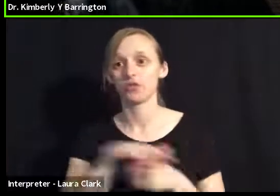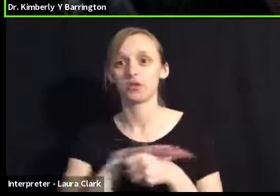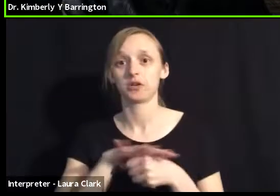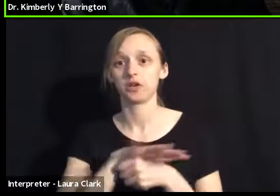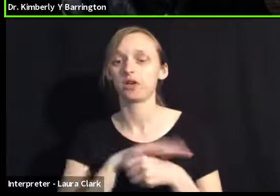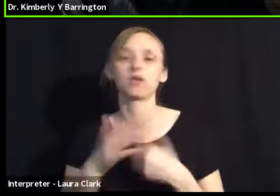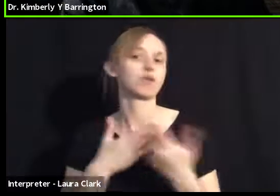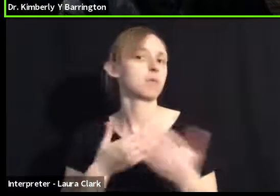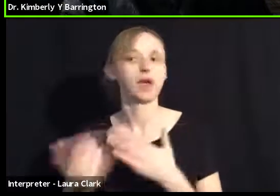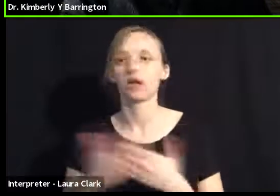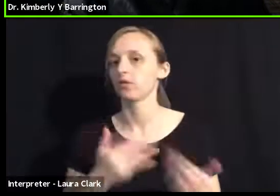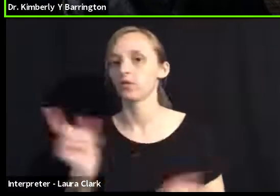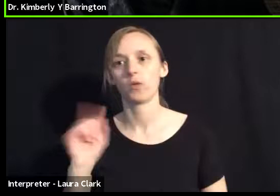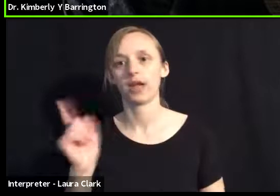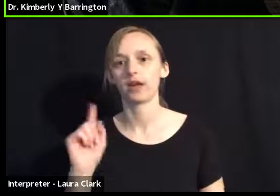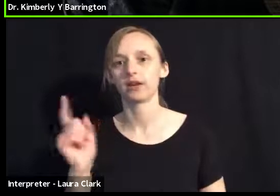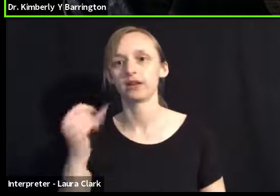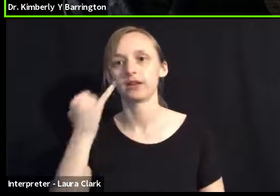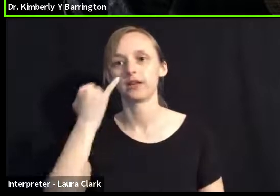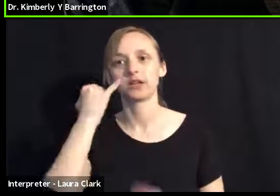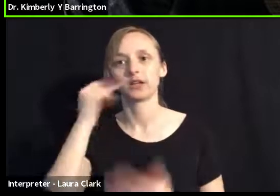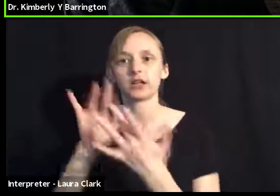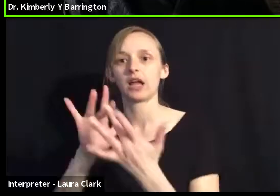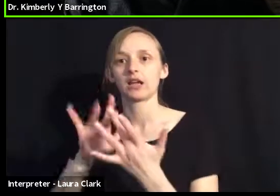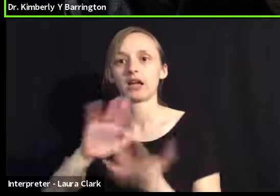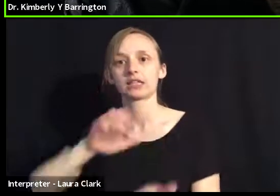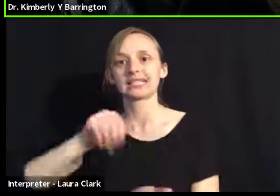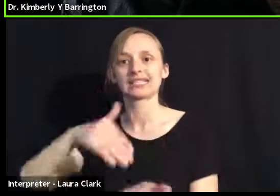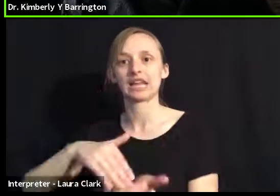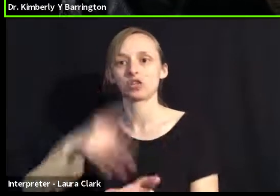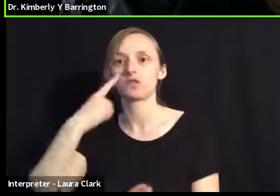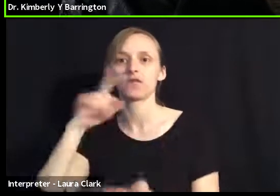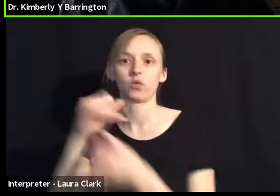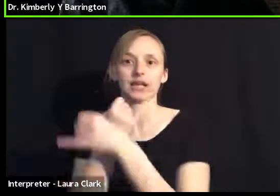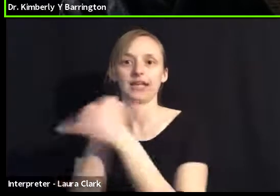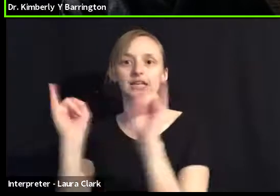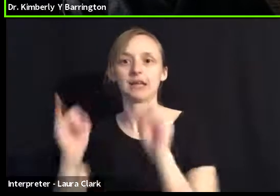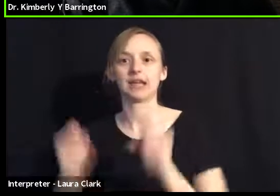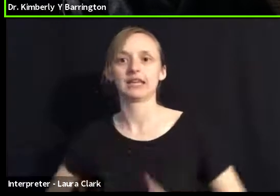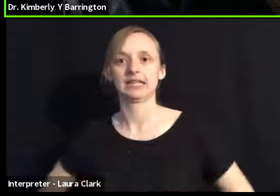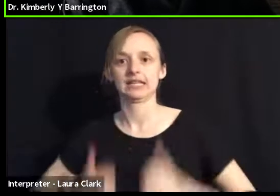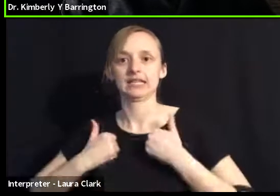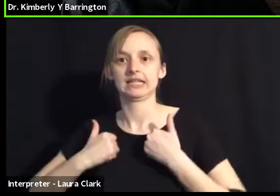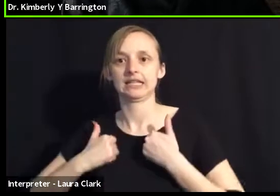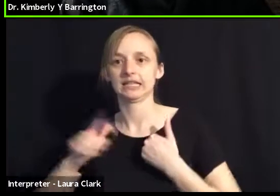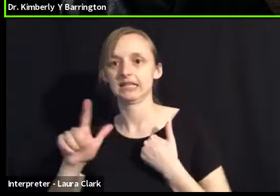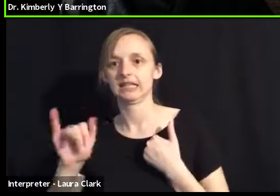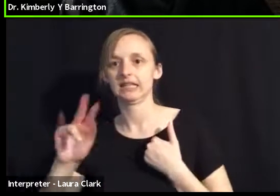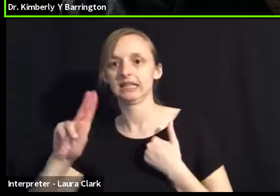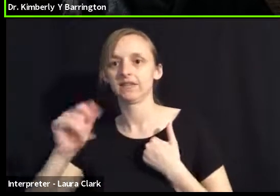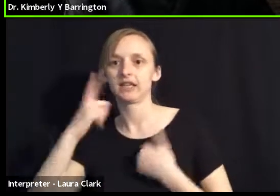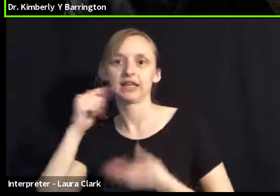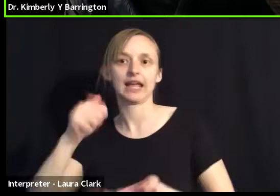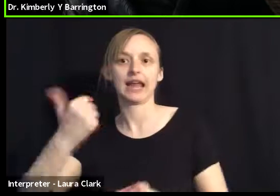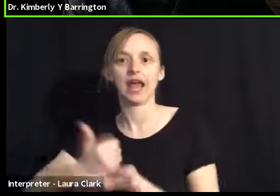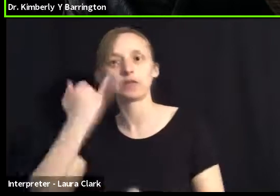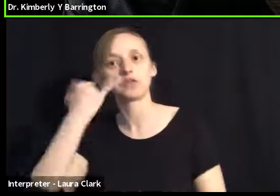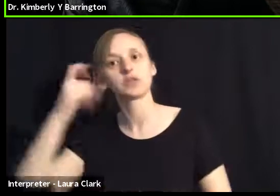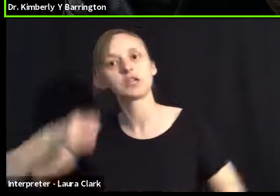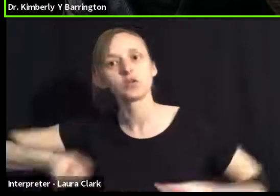you are, contact your Center for Independent Living. They can assist you if you need wheelchairs, walkers,